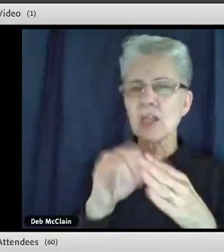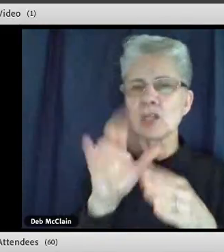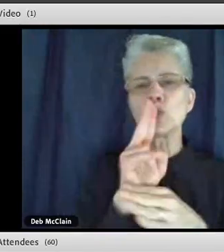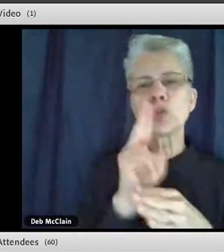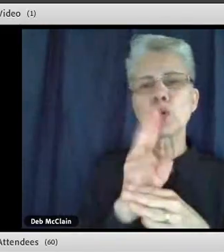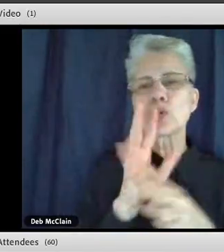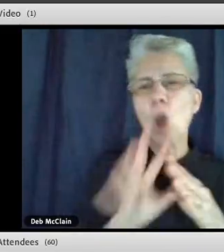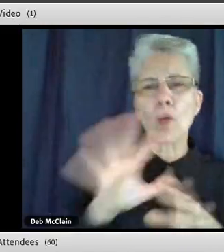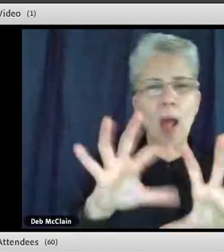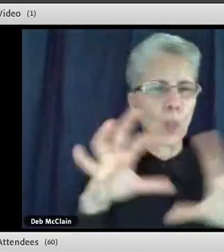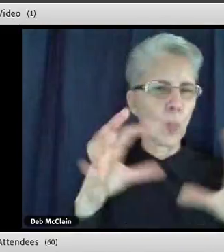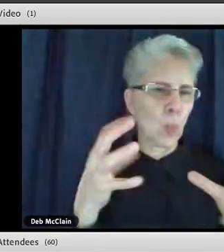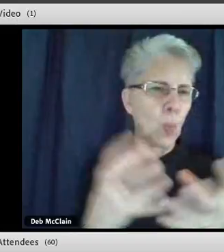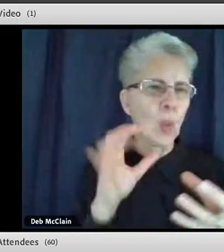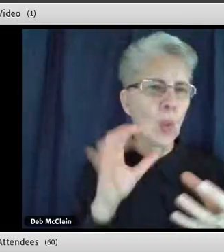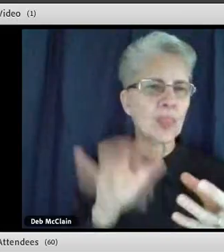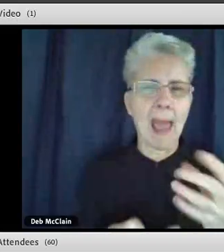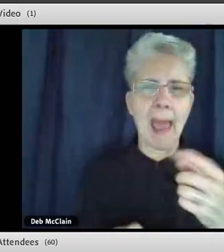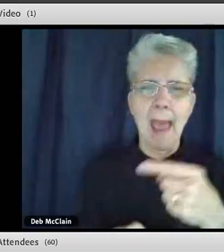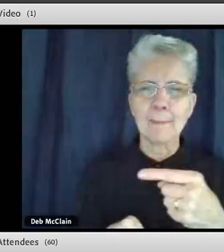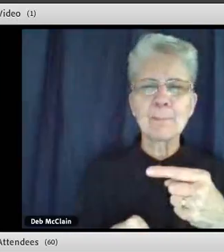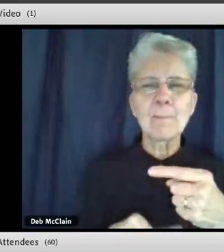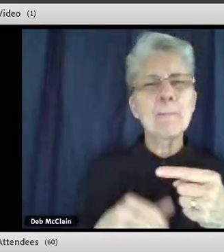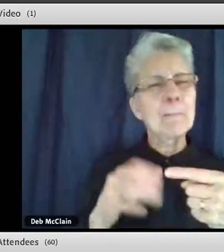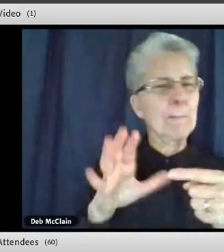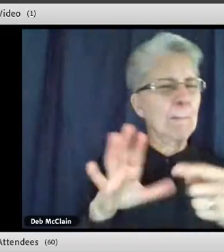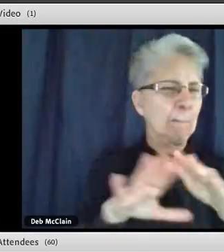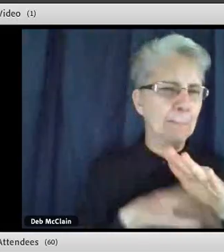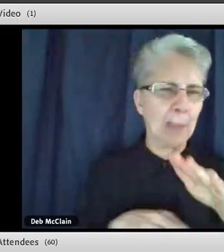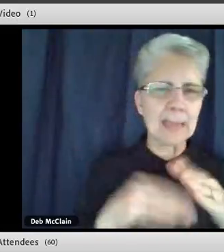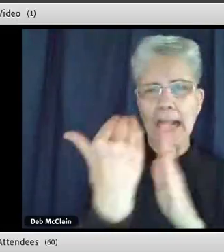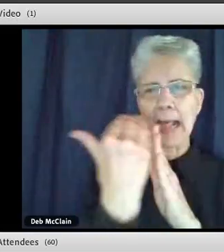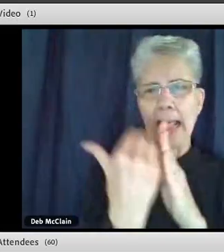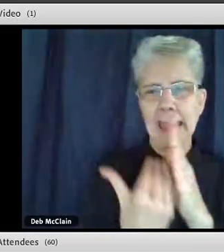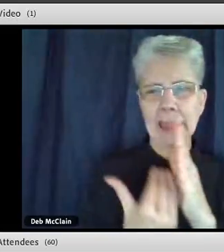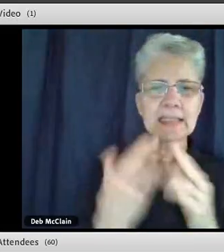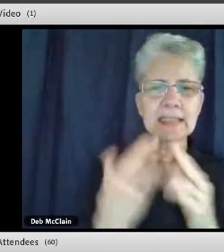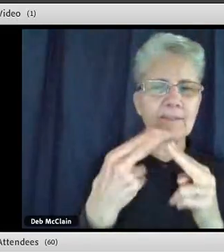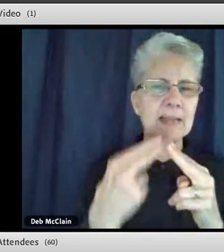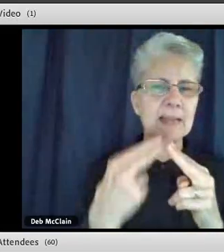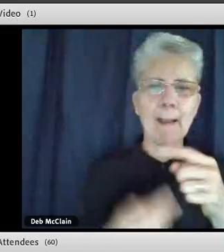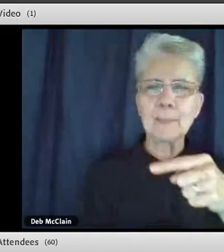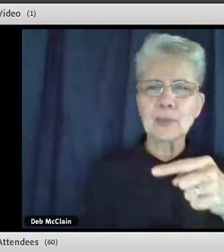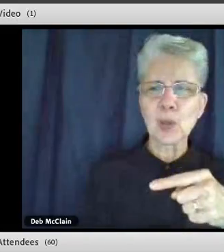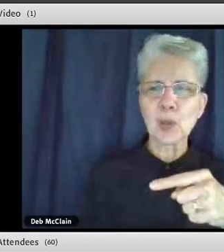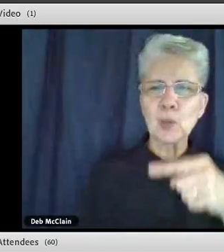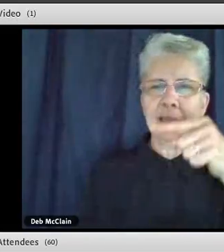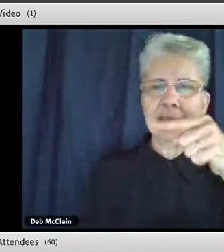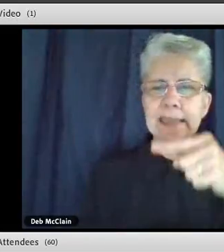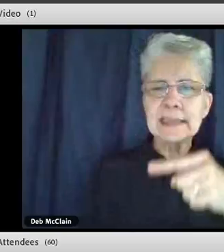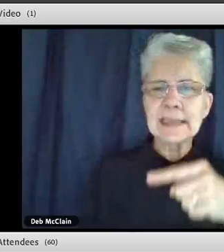world. Very basic. It's just a list of element names. So you can see here down the right-hand side of